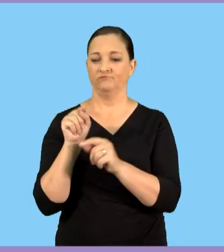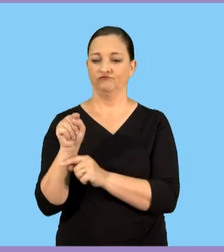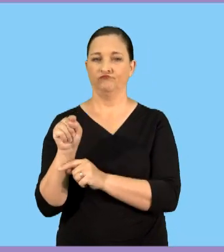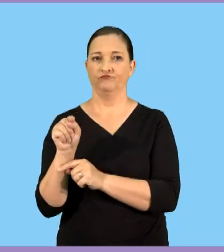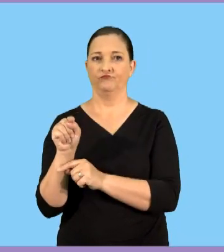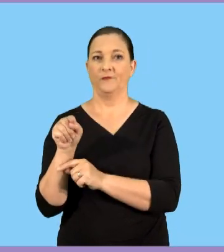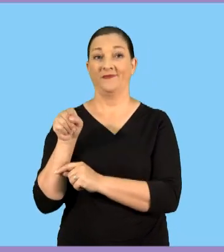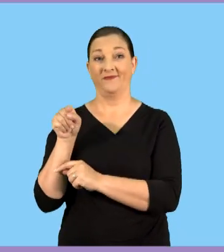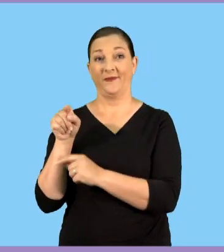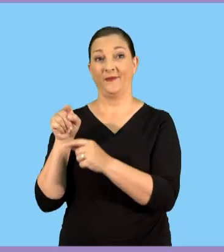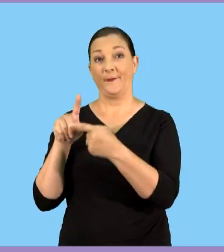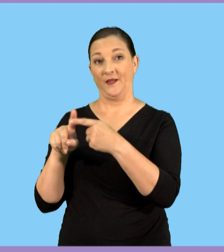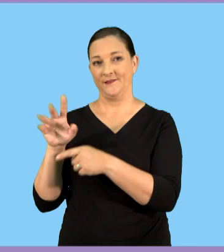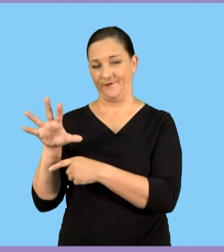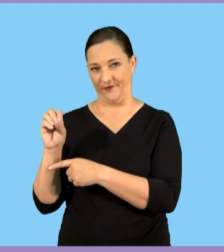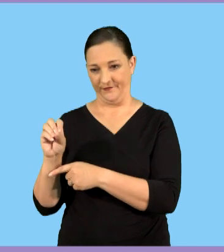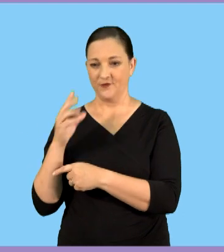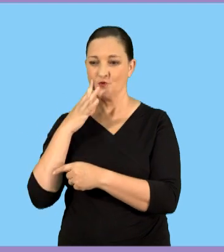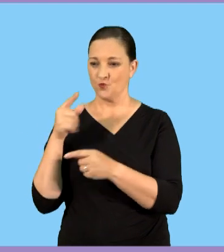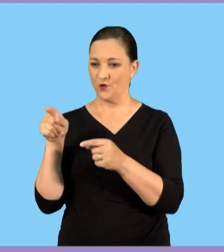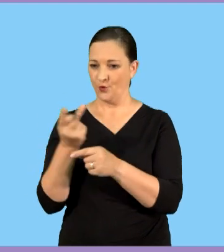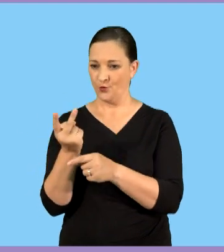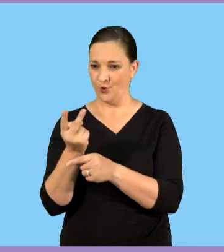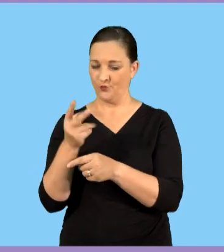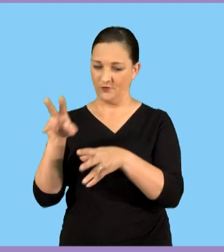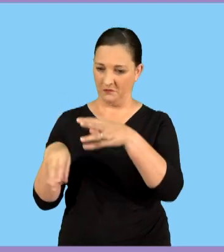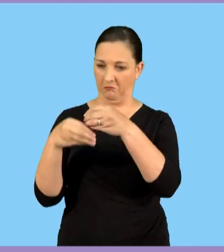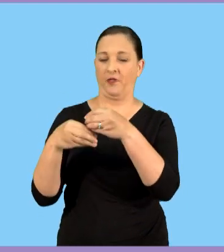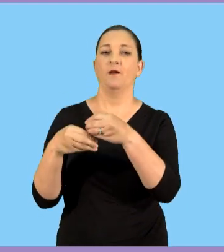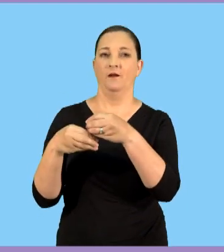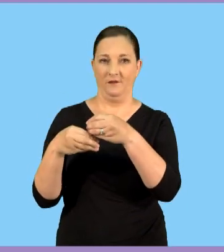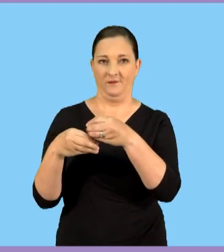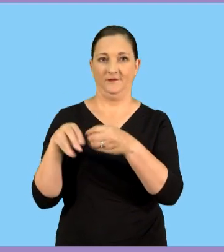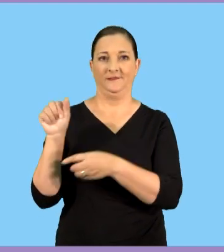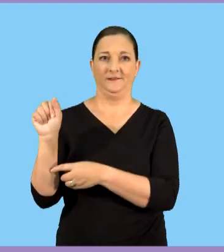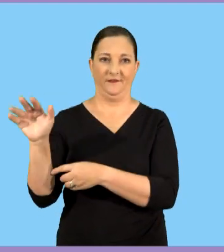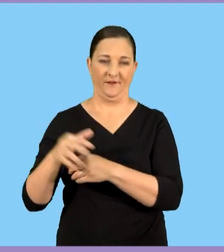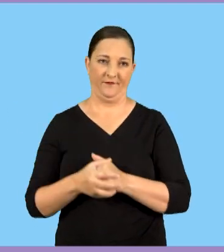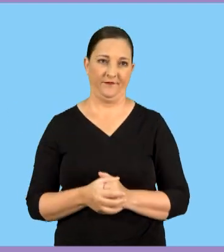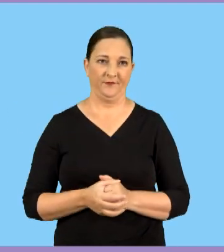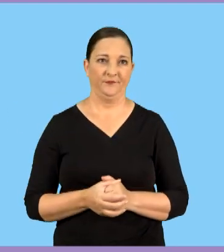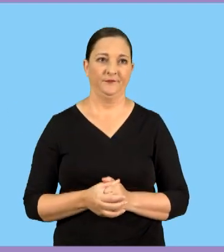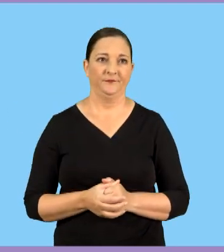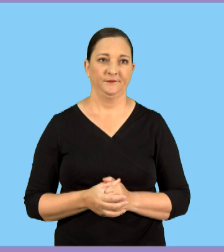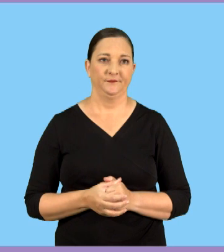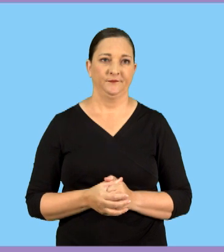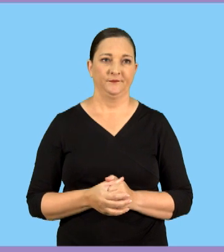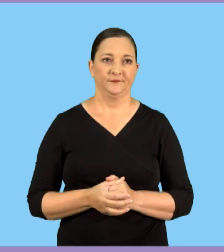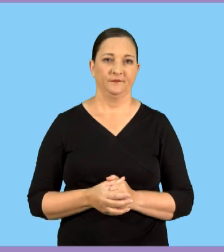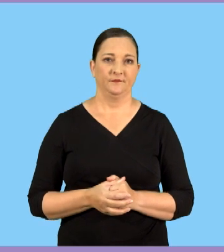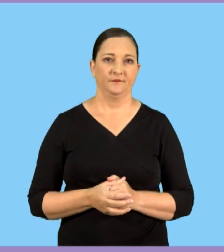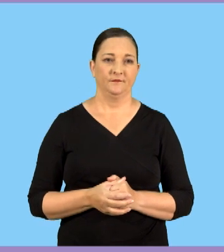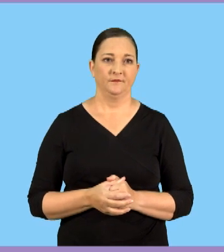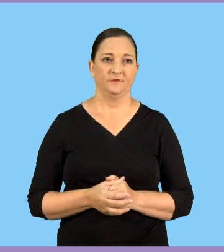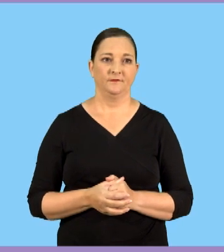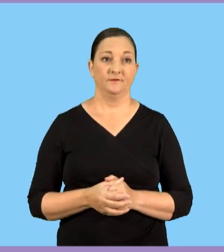that is going to be a 50. When I add those two together, 15 plus 50 is 65.